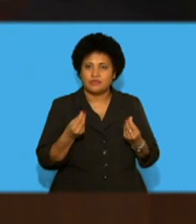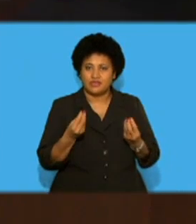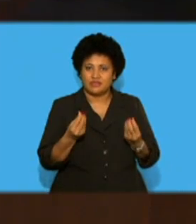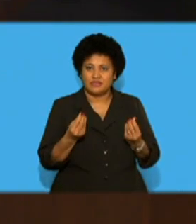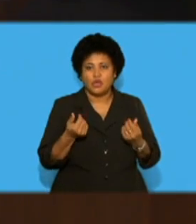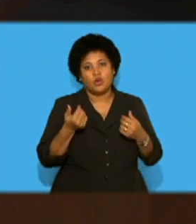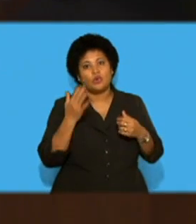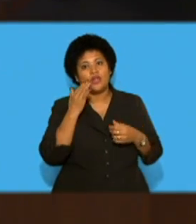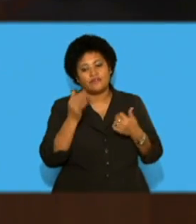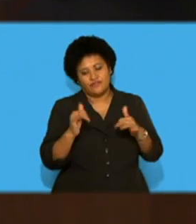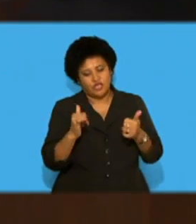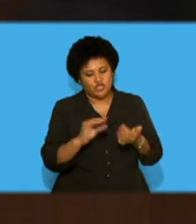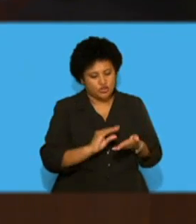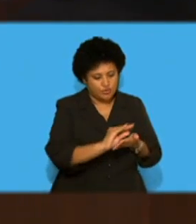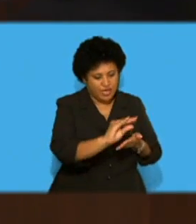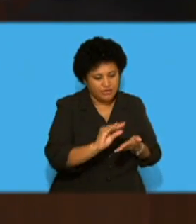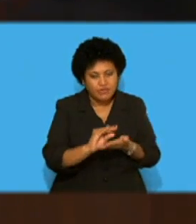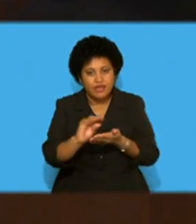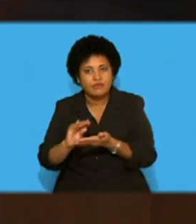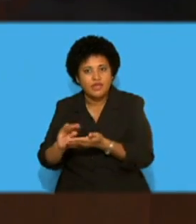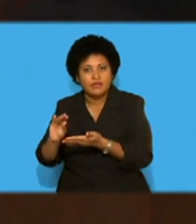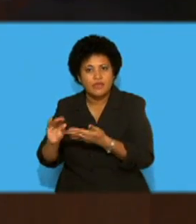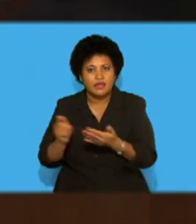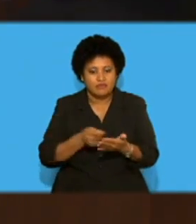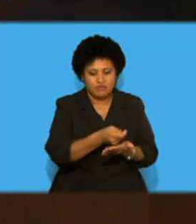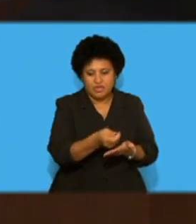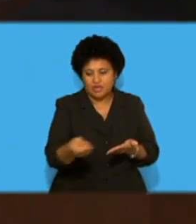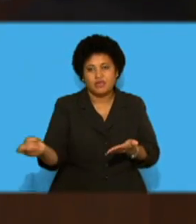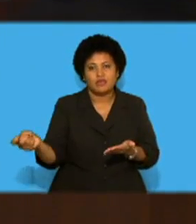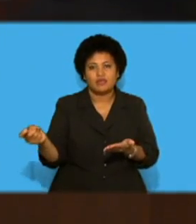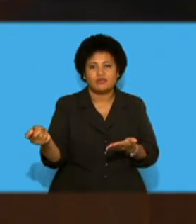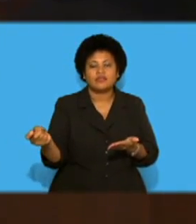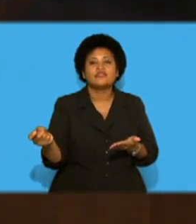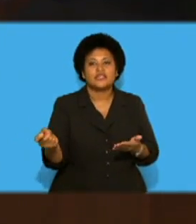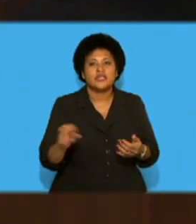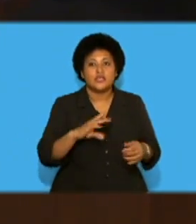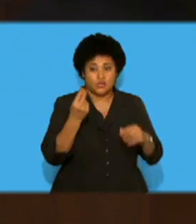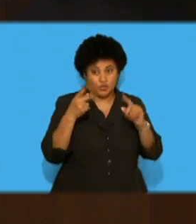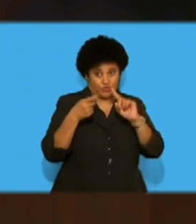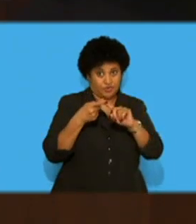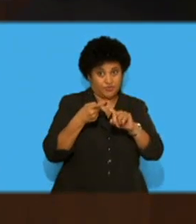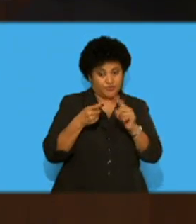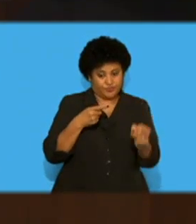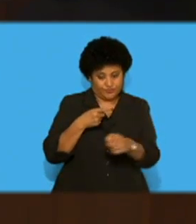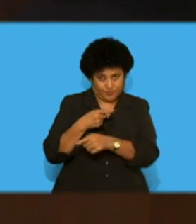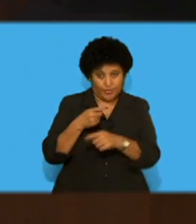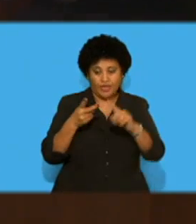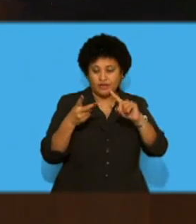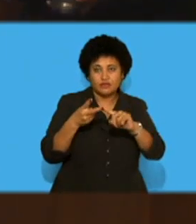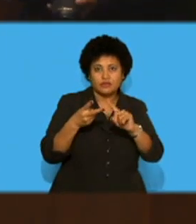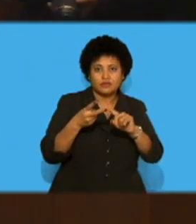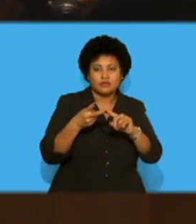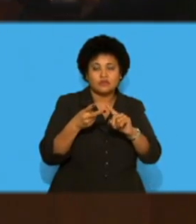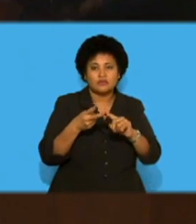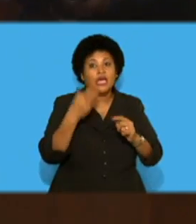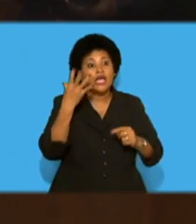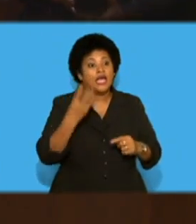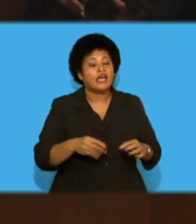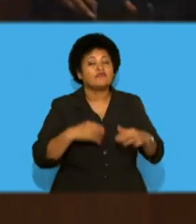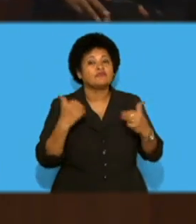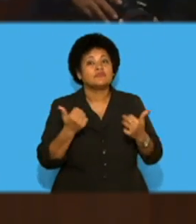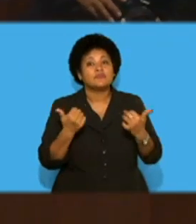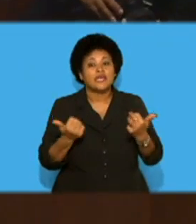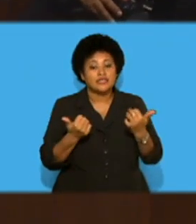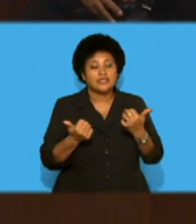payment. Number one. Number two, Madam Speaker, there are something like 3,942 cane farmers who